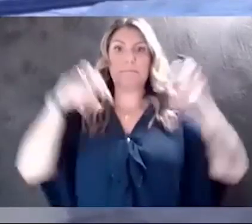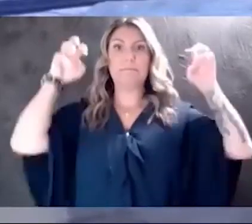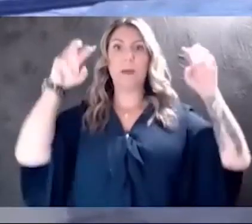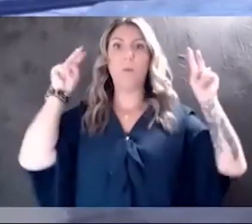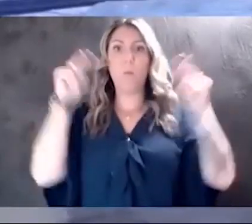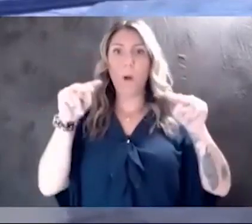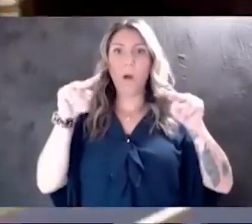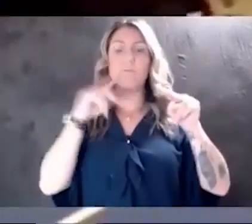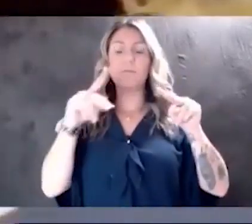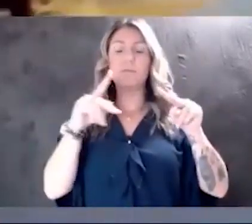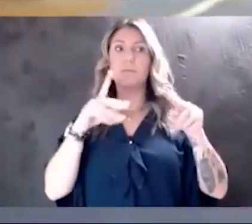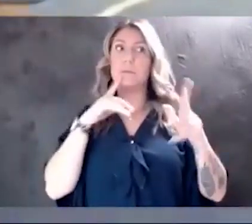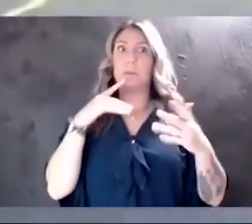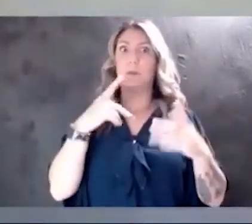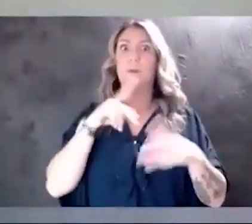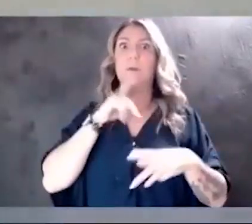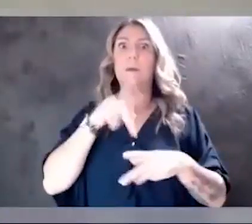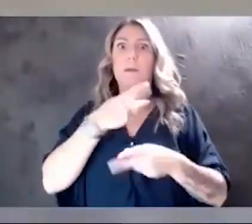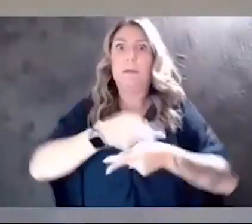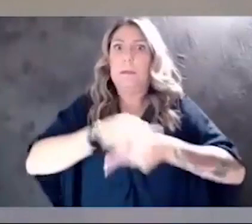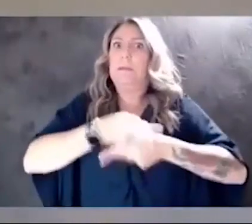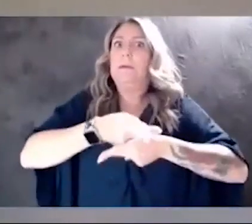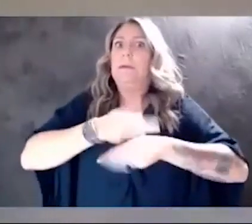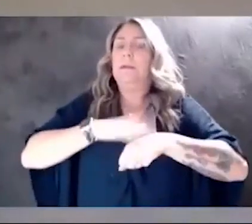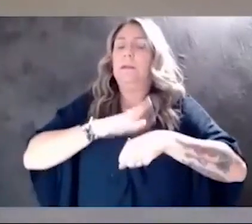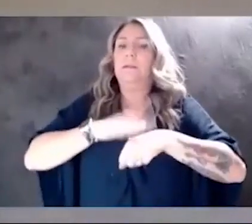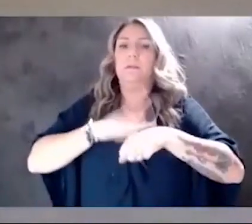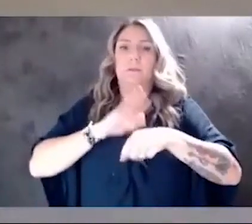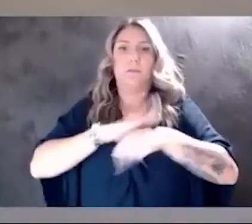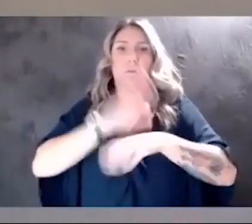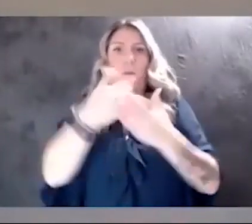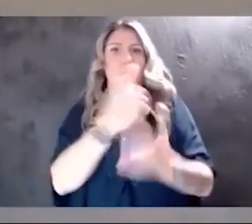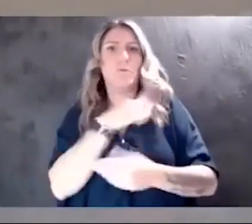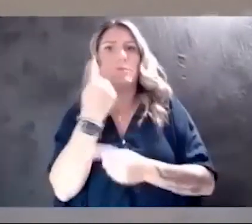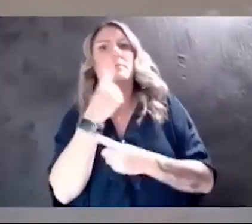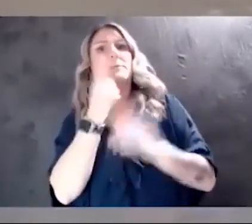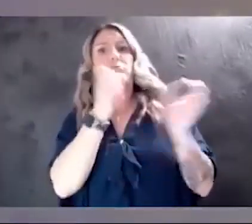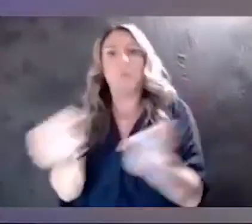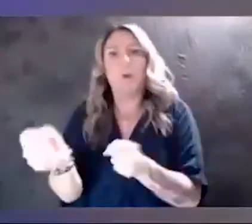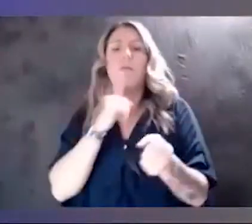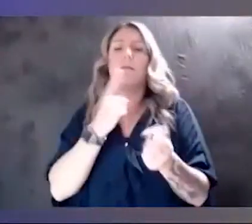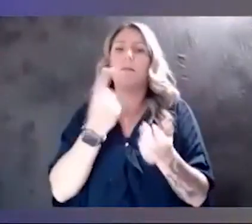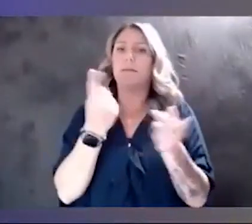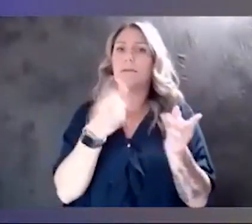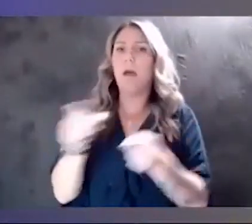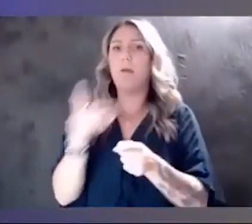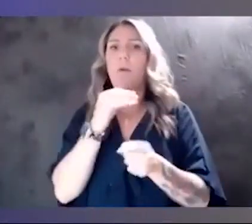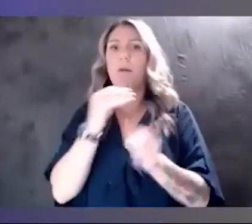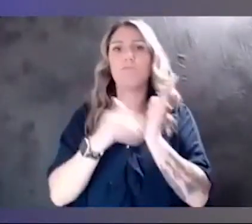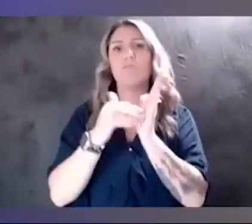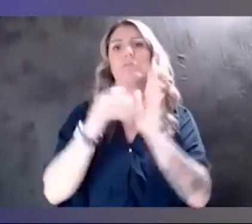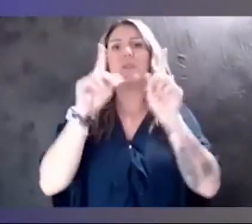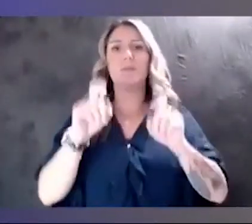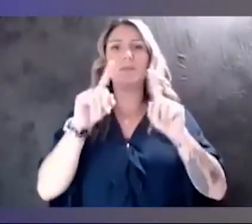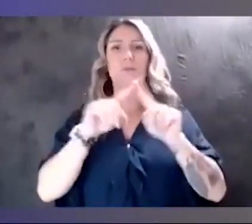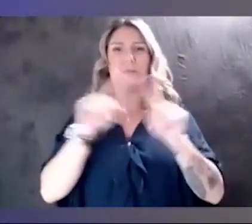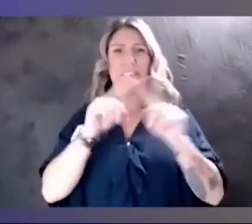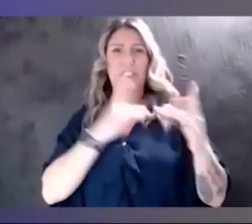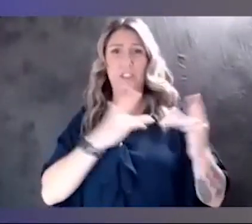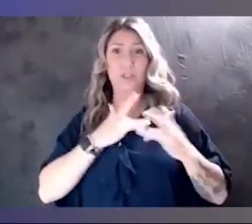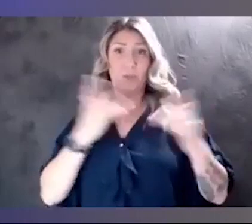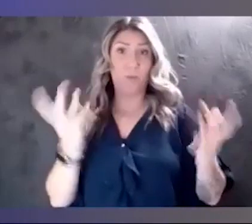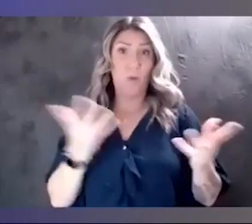extreme caution and risk mitigation strategies that are being implemented and frequent testing. But the concern I have is, it was Kara